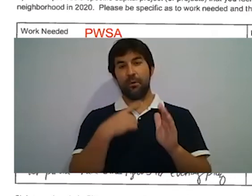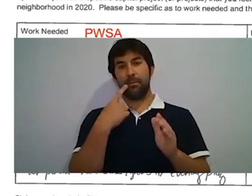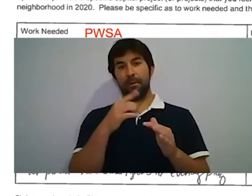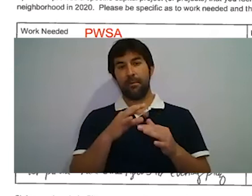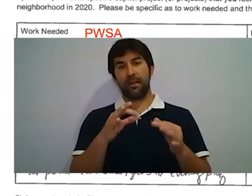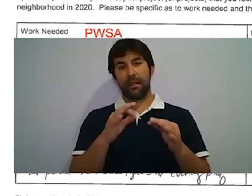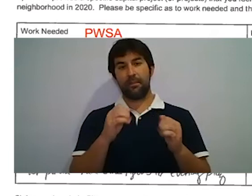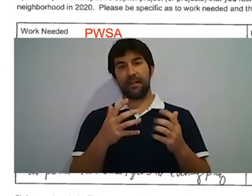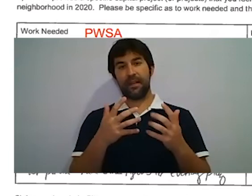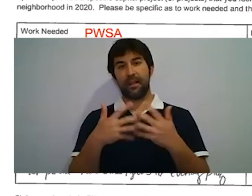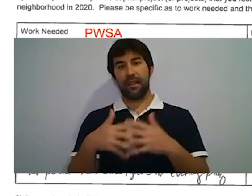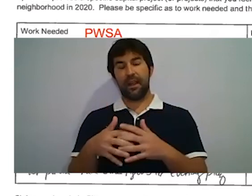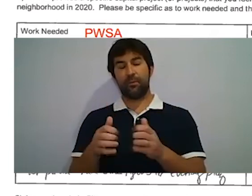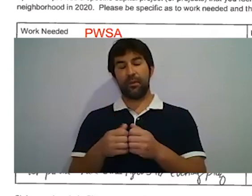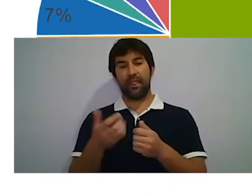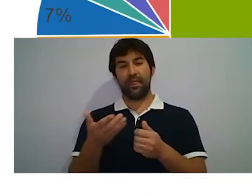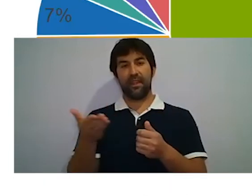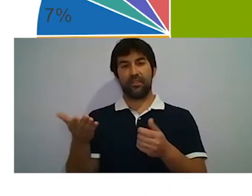ask your question?